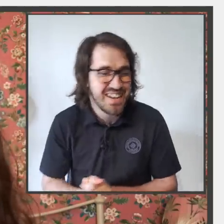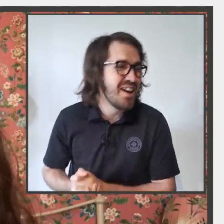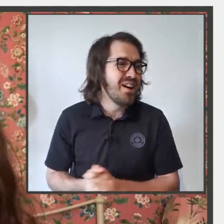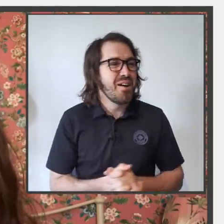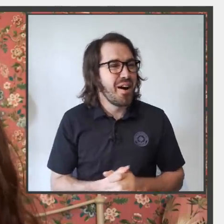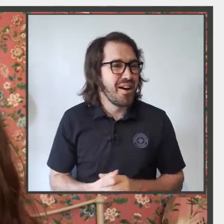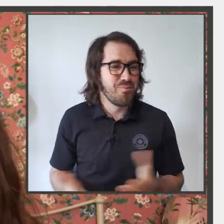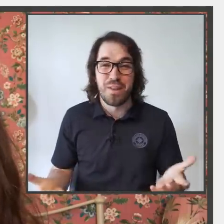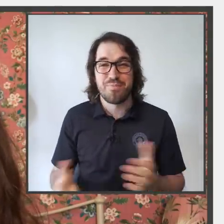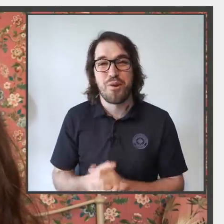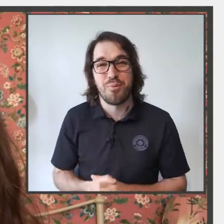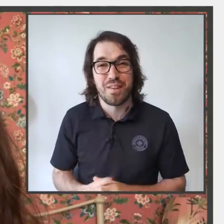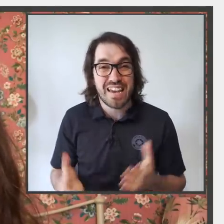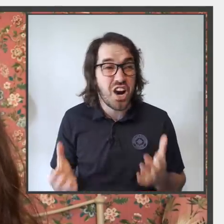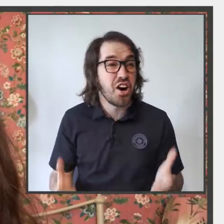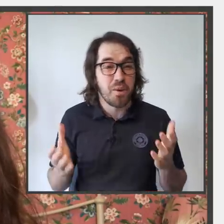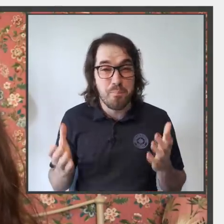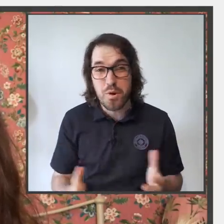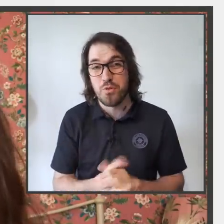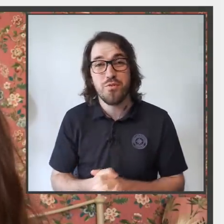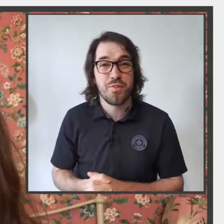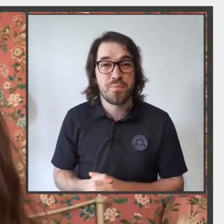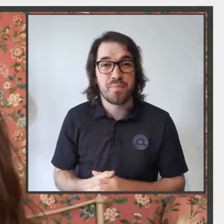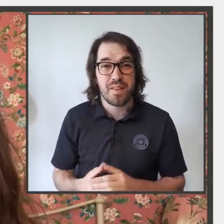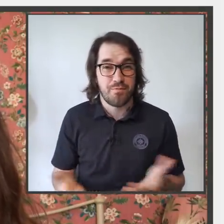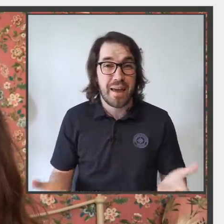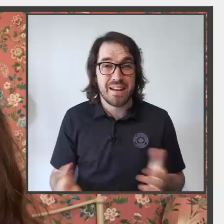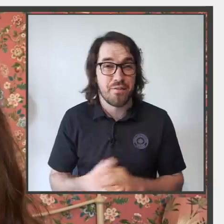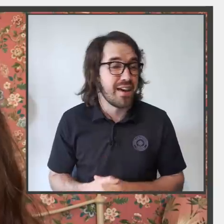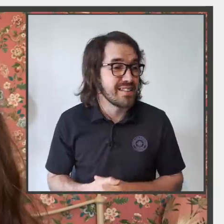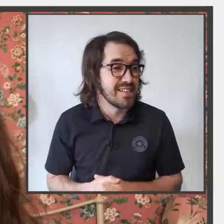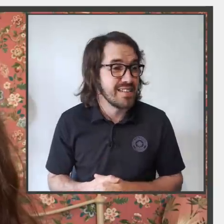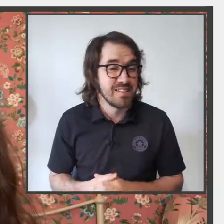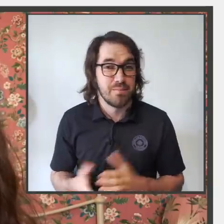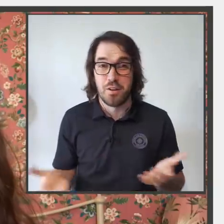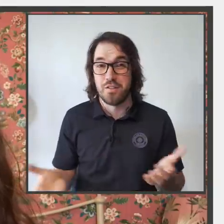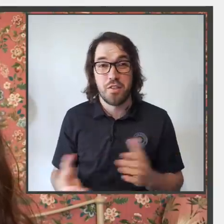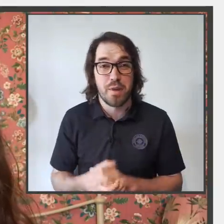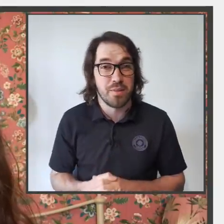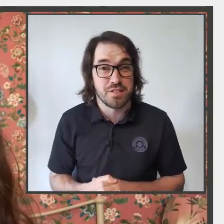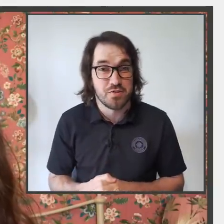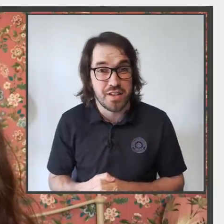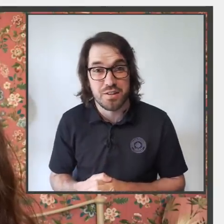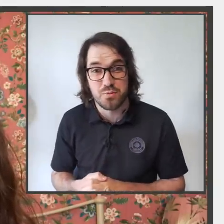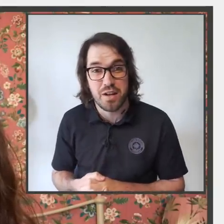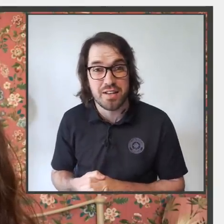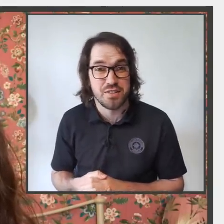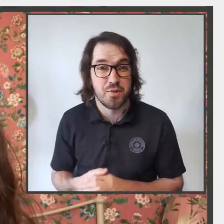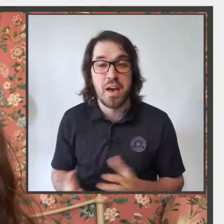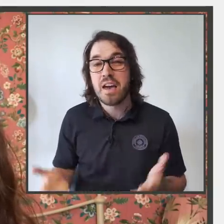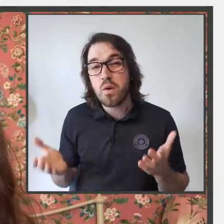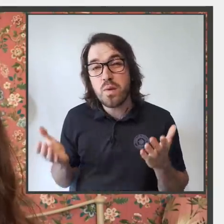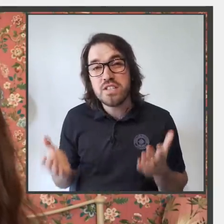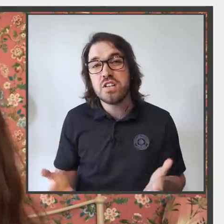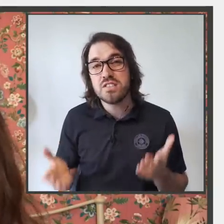the ship is stricken by this problem that it can't move, badly affected. Lots of other people are stricken as well, I